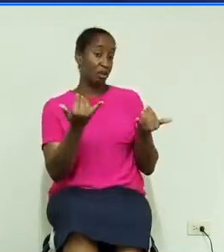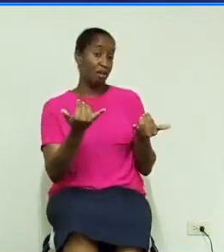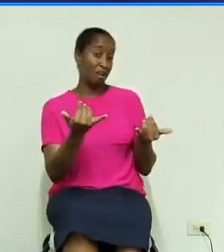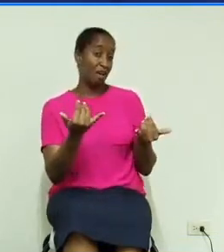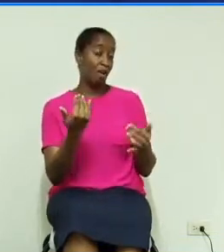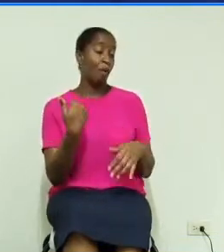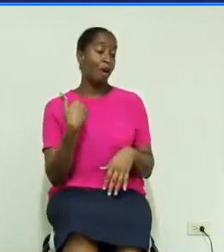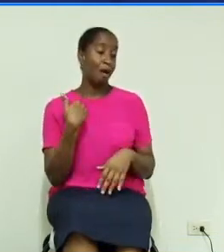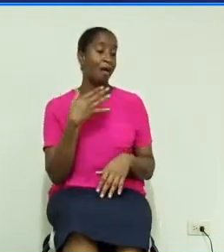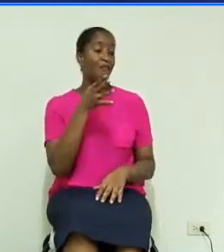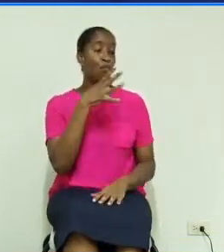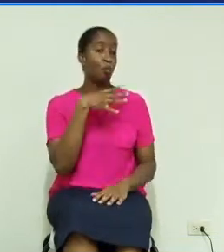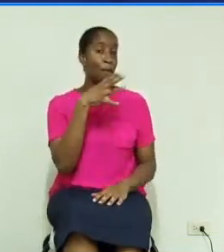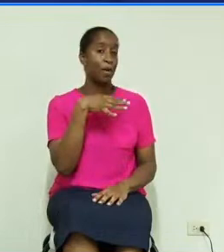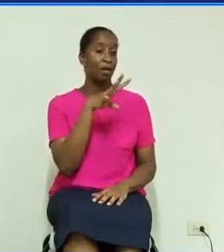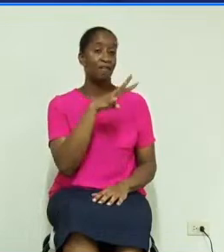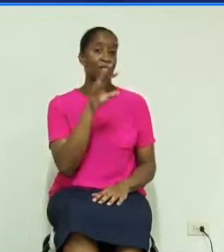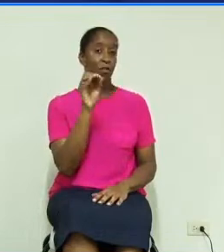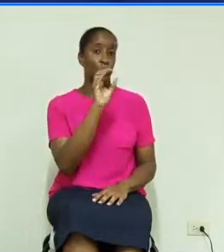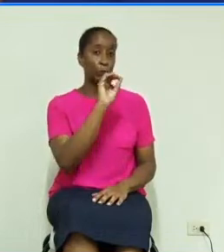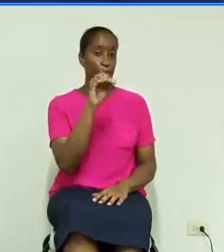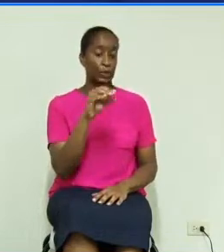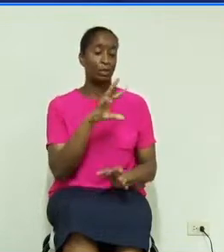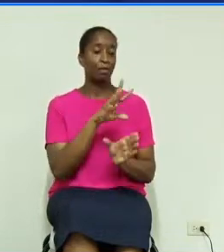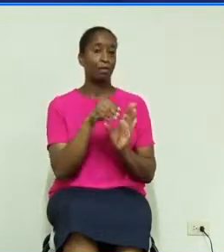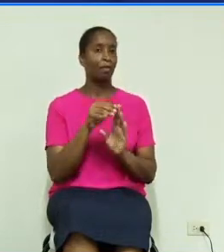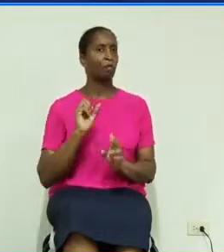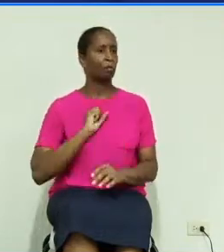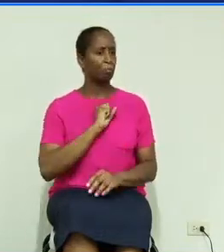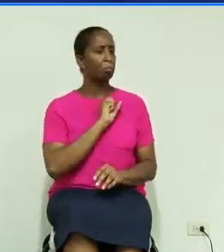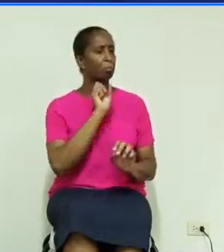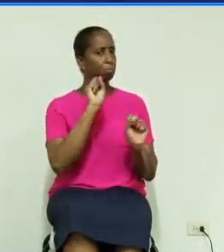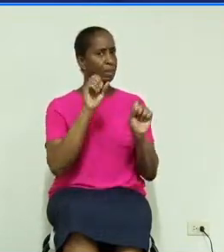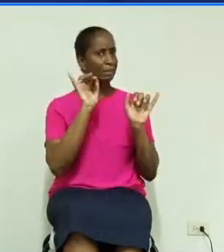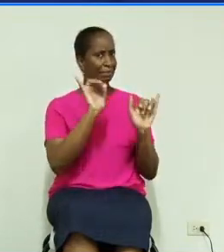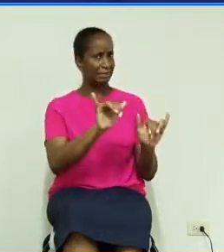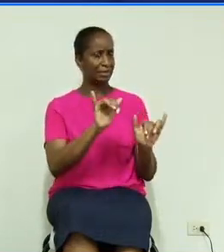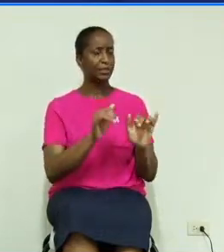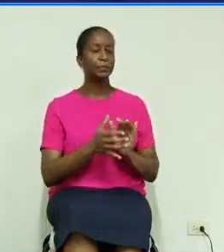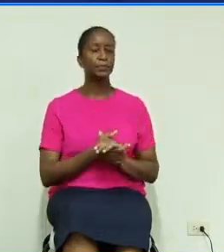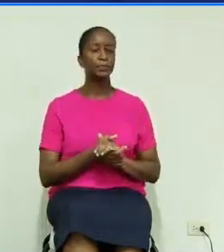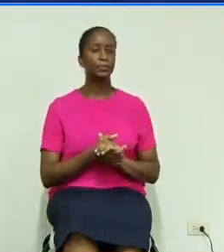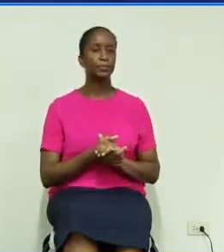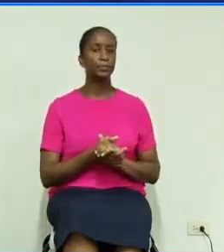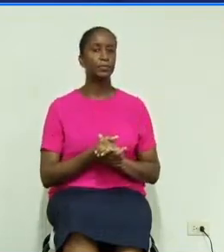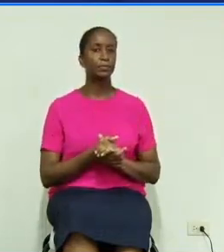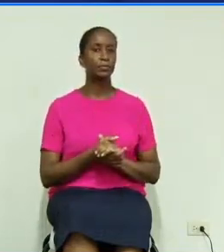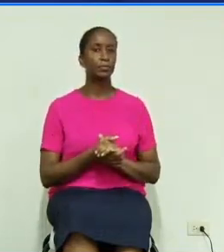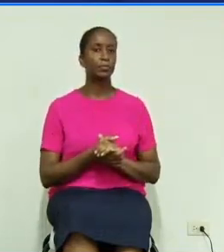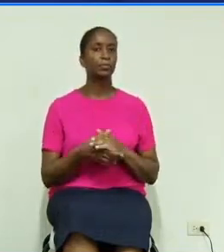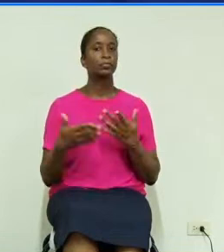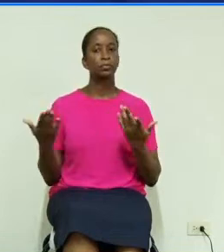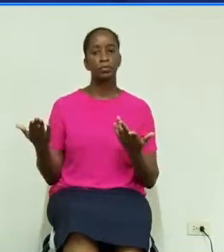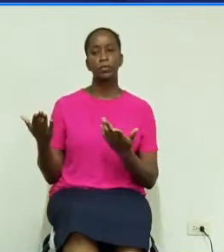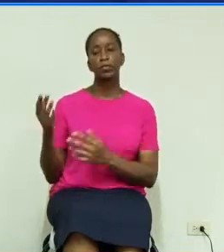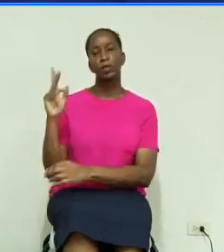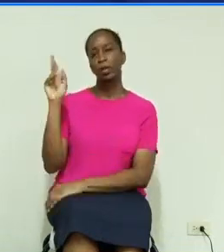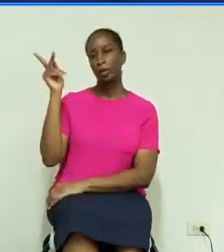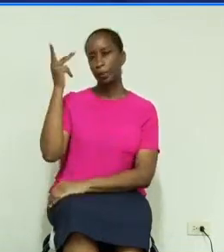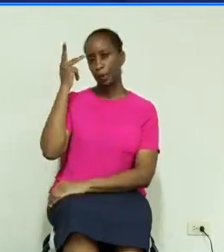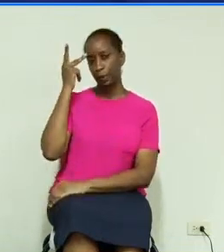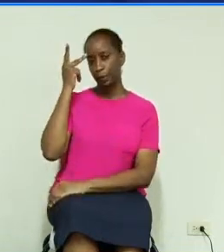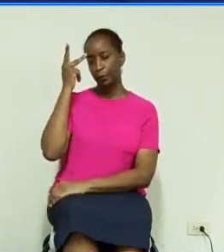it's a little easier to me than the lower house, because when we're thinking about the lower house, there are layers that we have to take